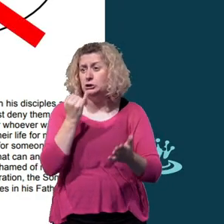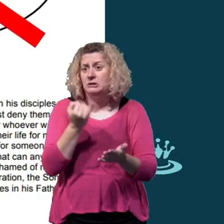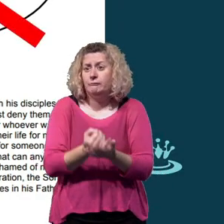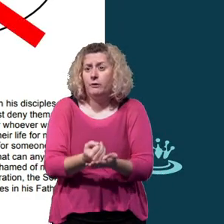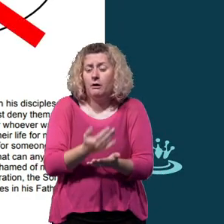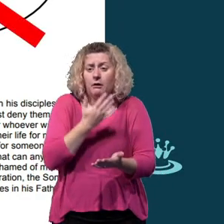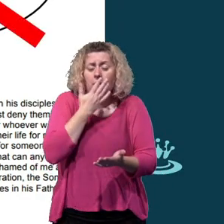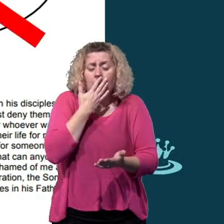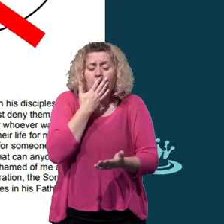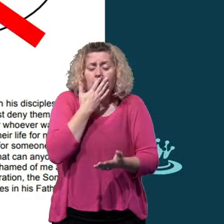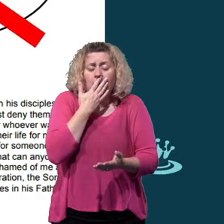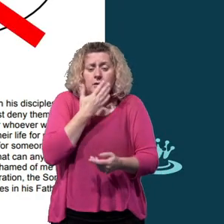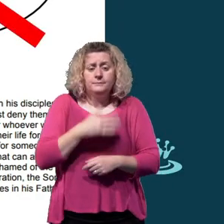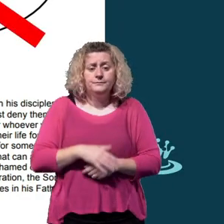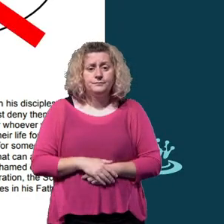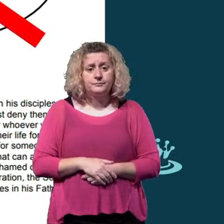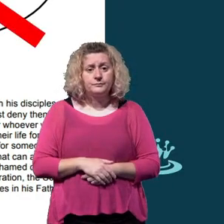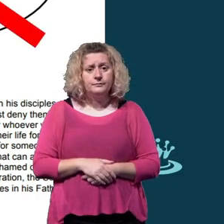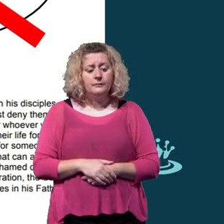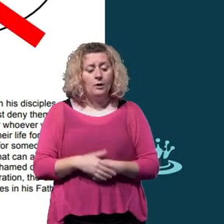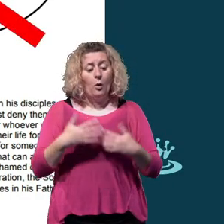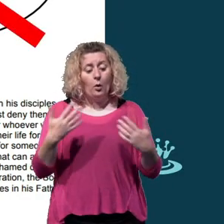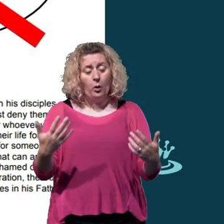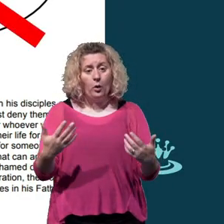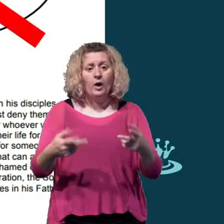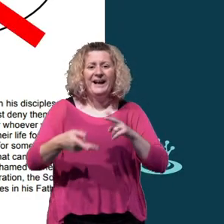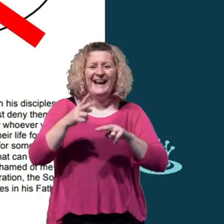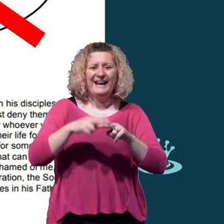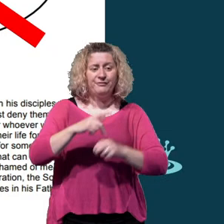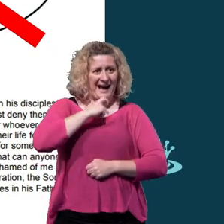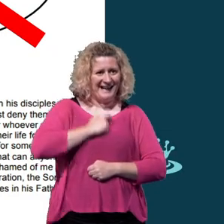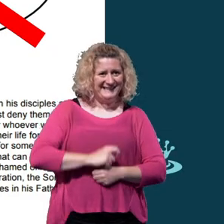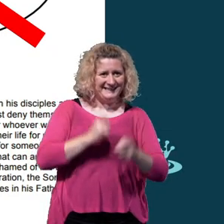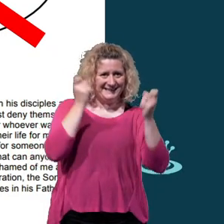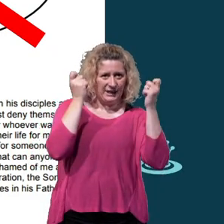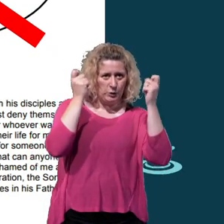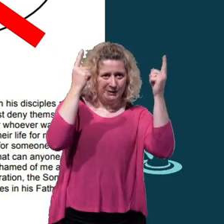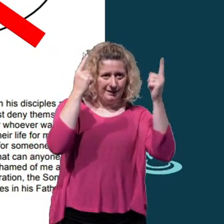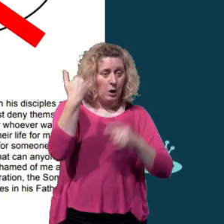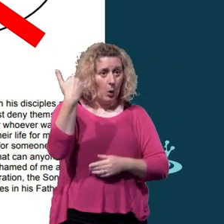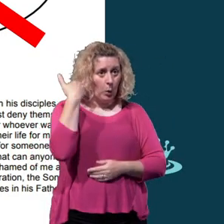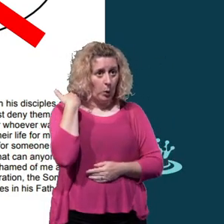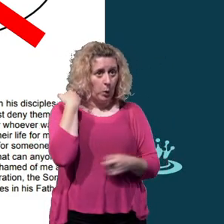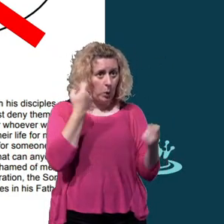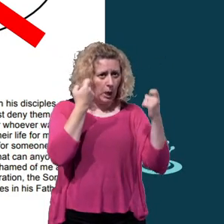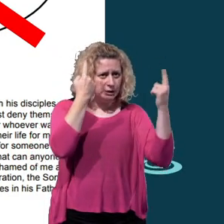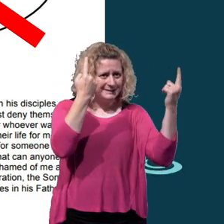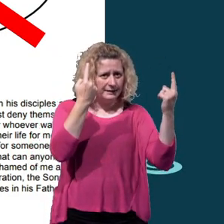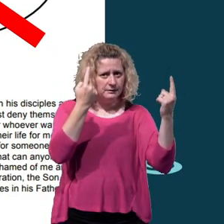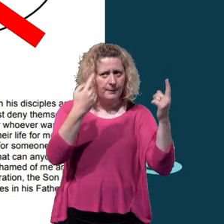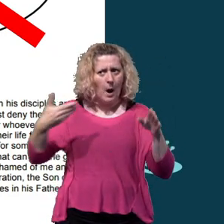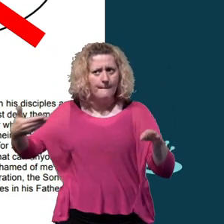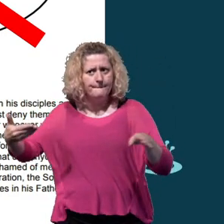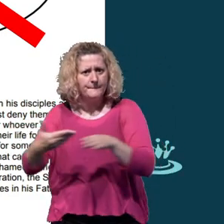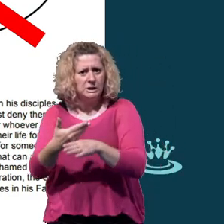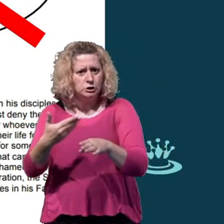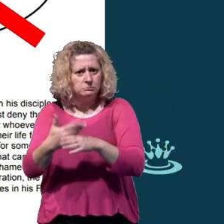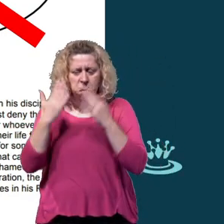Secondly, what happens if I've got identity and call but not mission? What happens if I come from a Christian